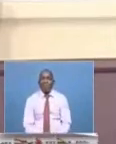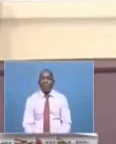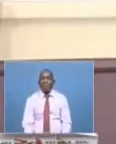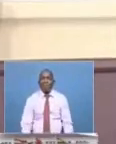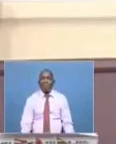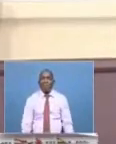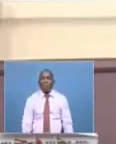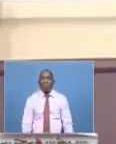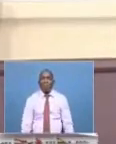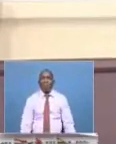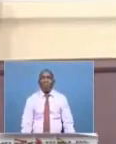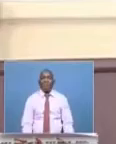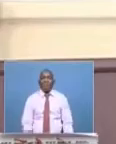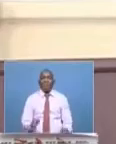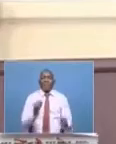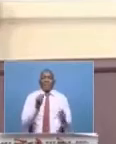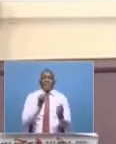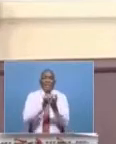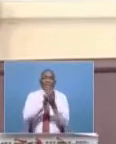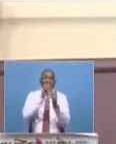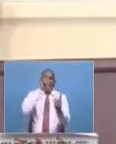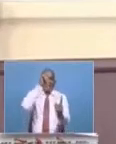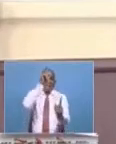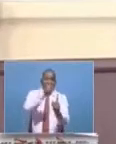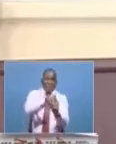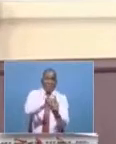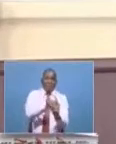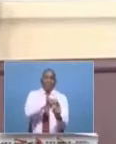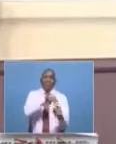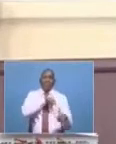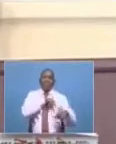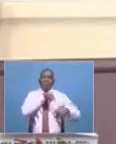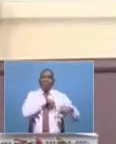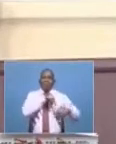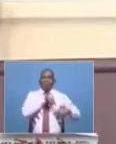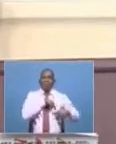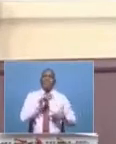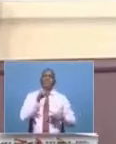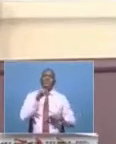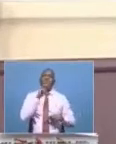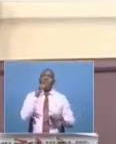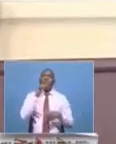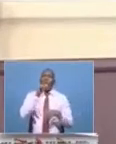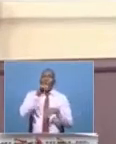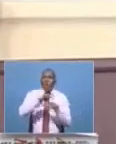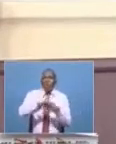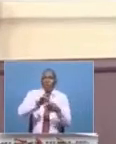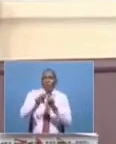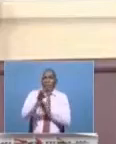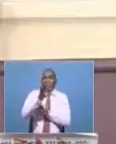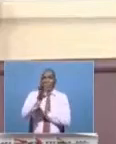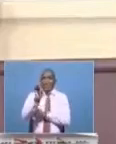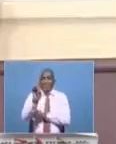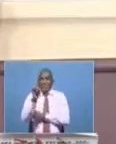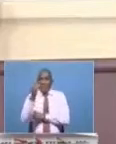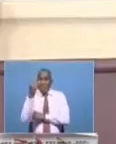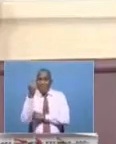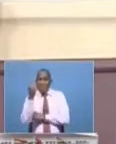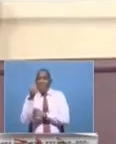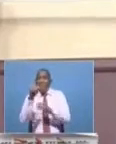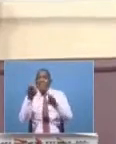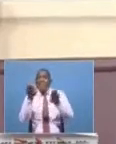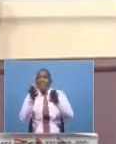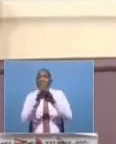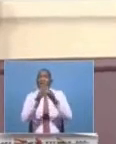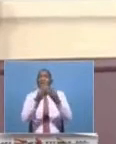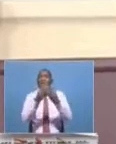the application was argued not on grounds 38. Why? Because before the